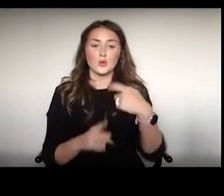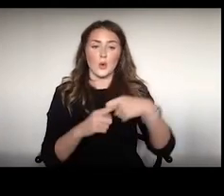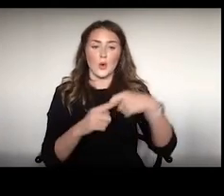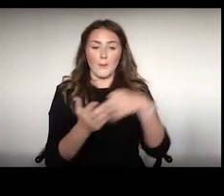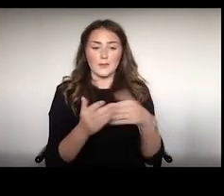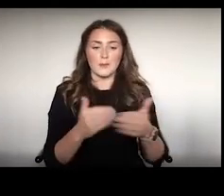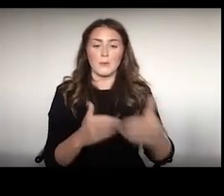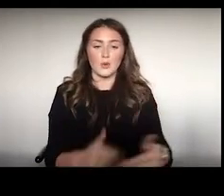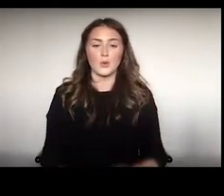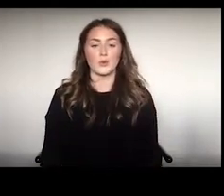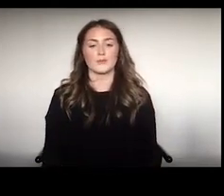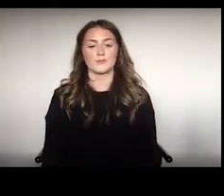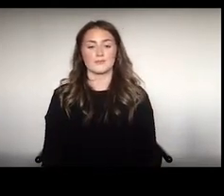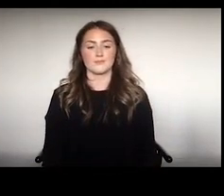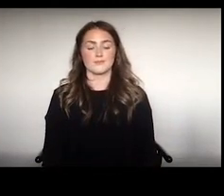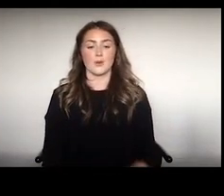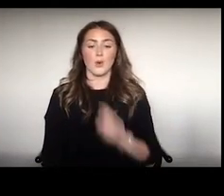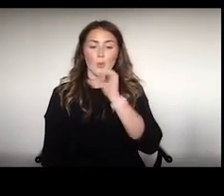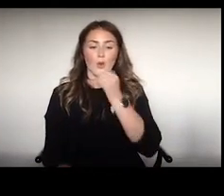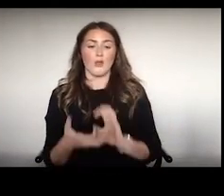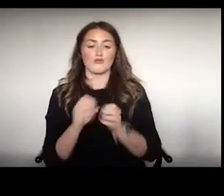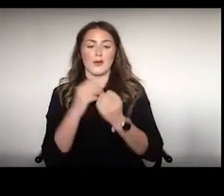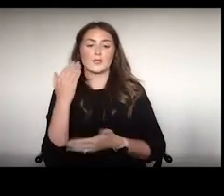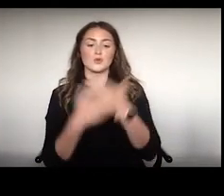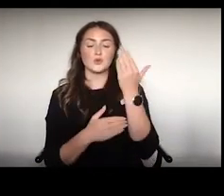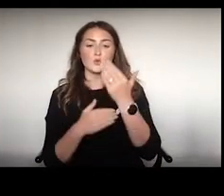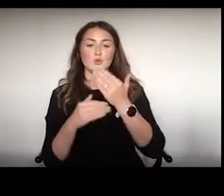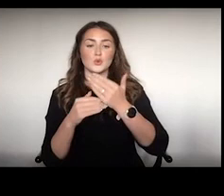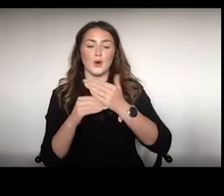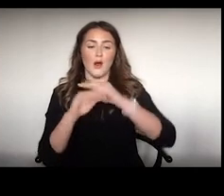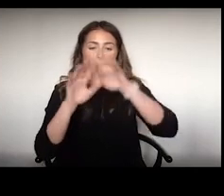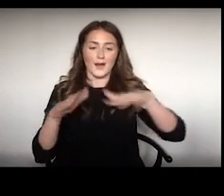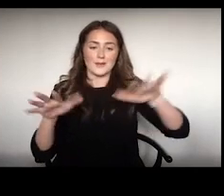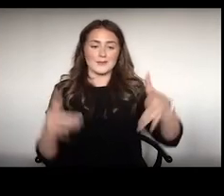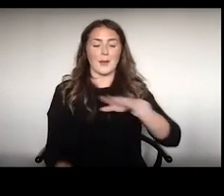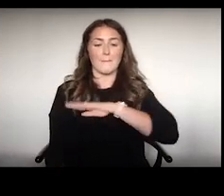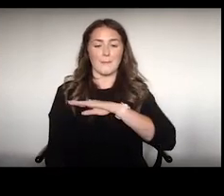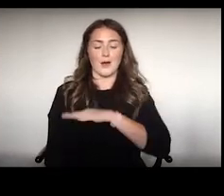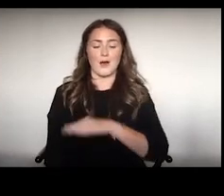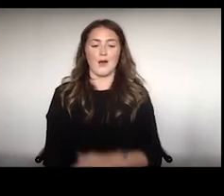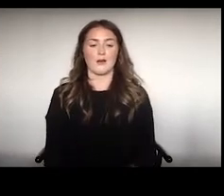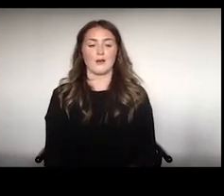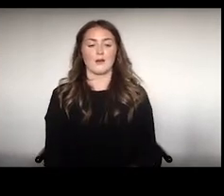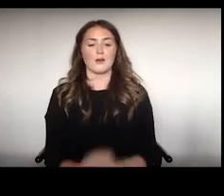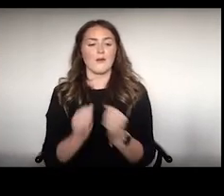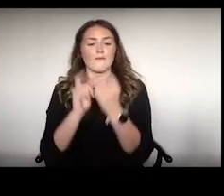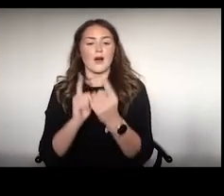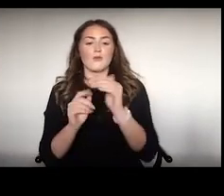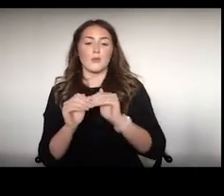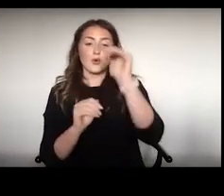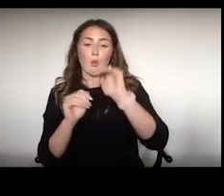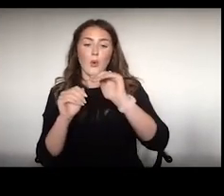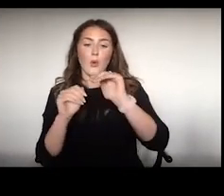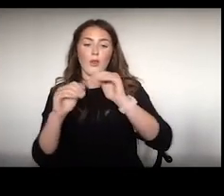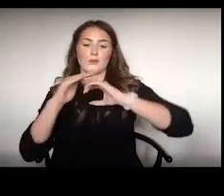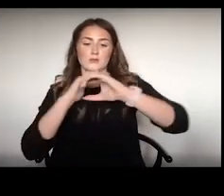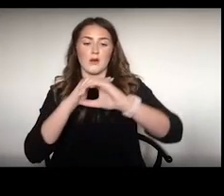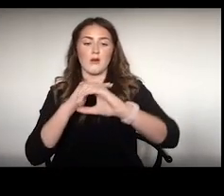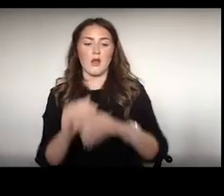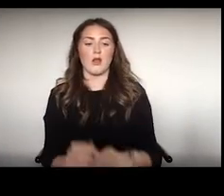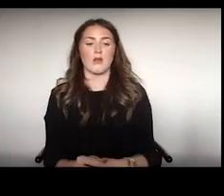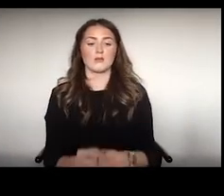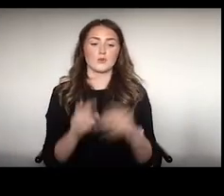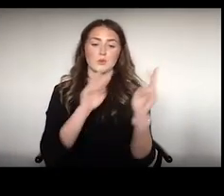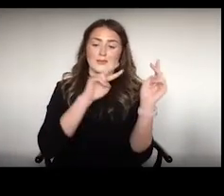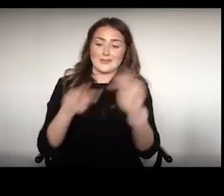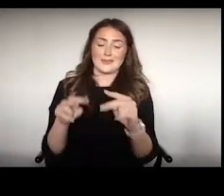kilometre of new road. And we are creating 2 new landscape parks. One of these is at Tilbury Fields, to the south of the